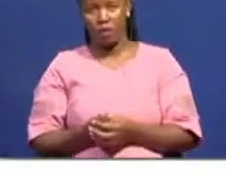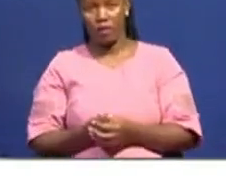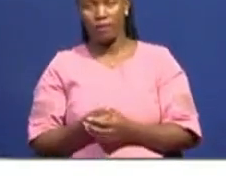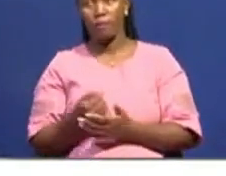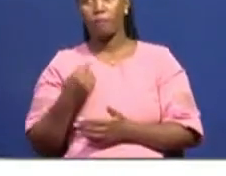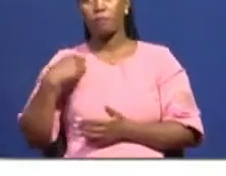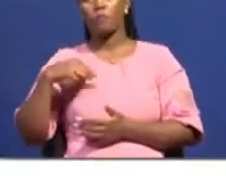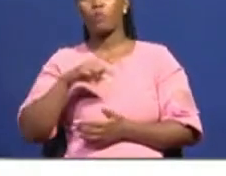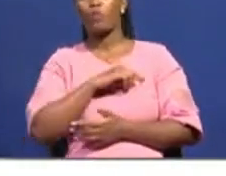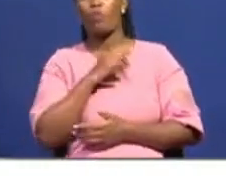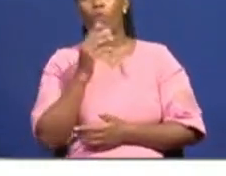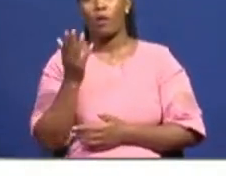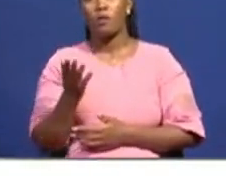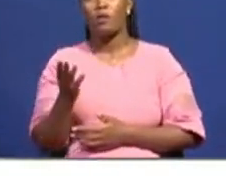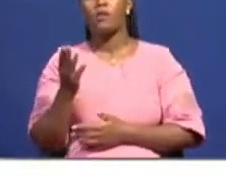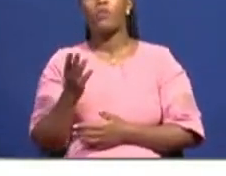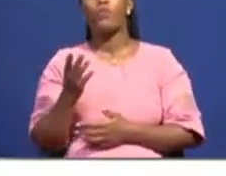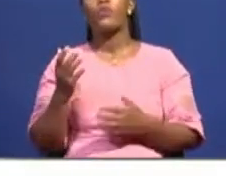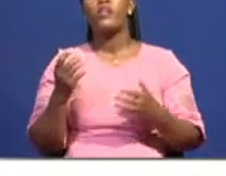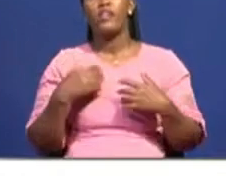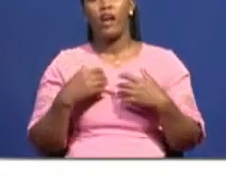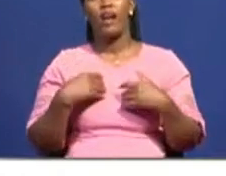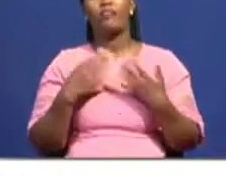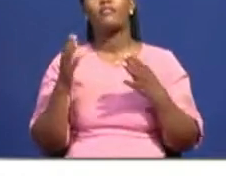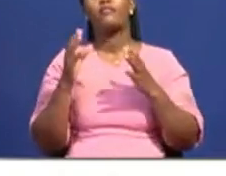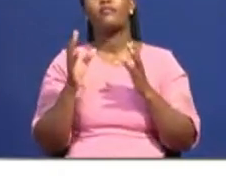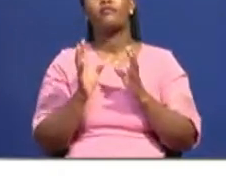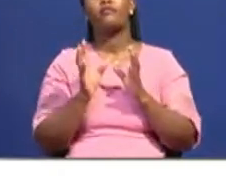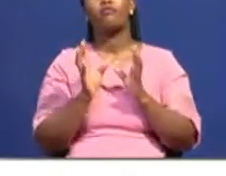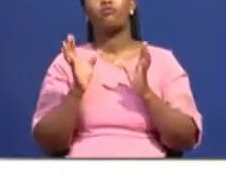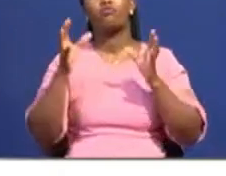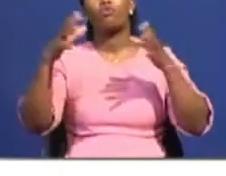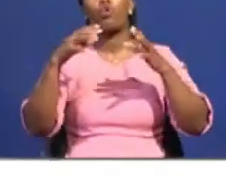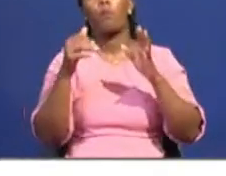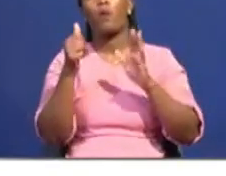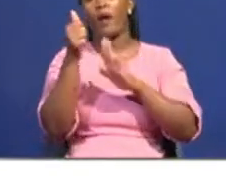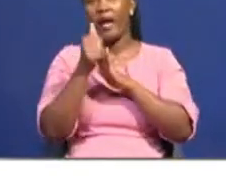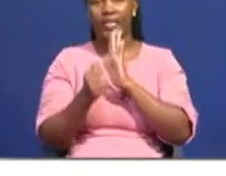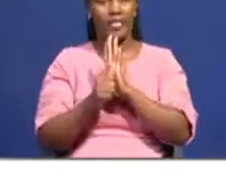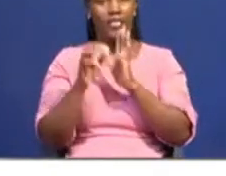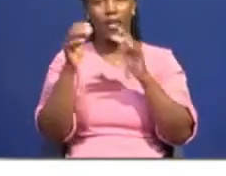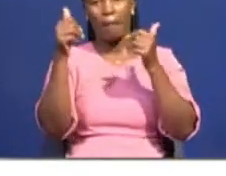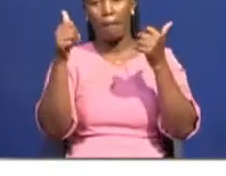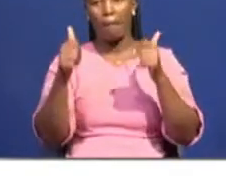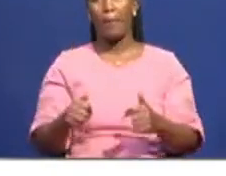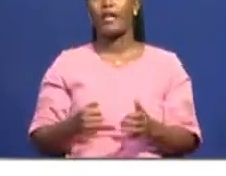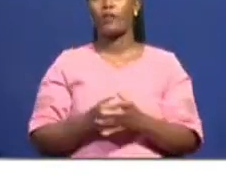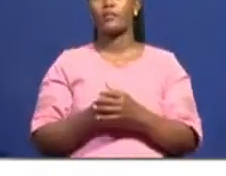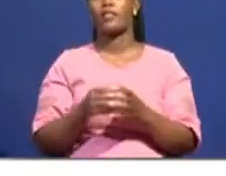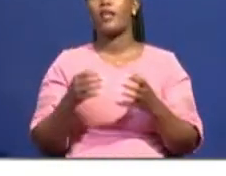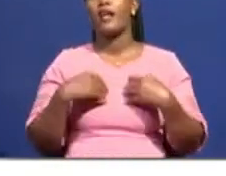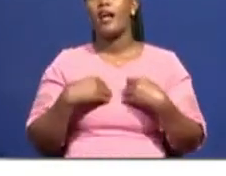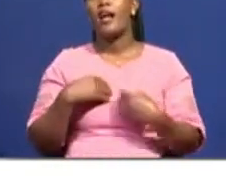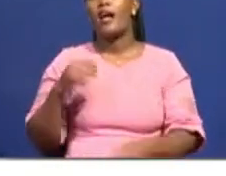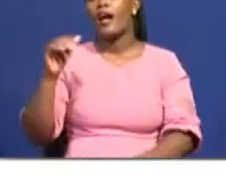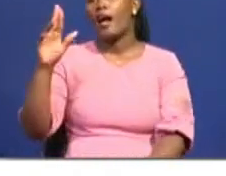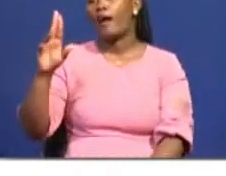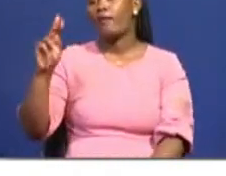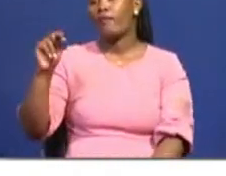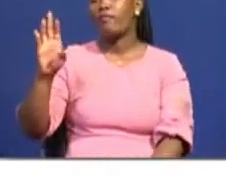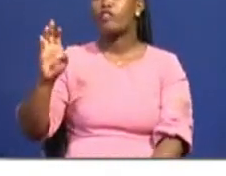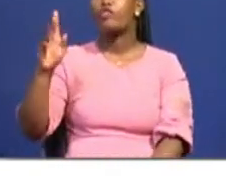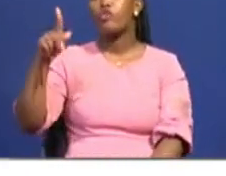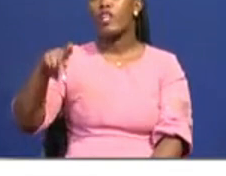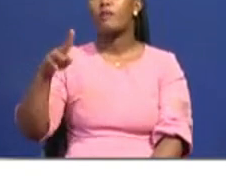We are not driving the global agenda. And the Kenya being, UNEP being in Kenya, we should be driving